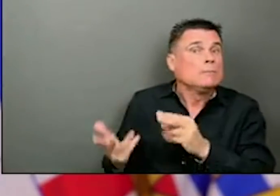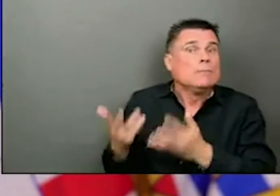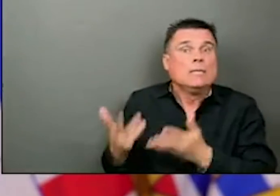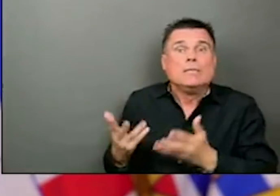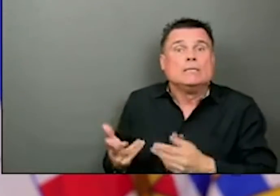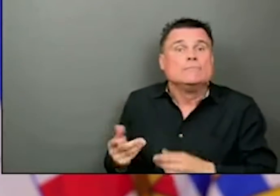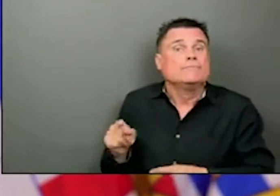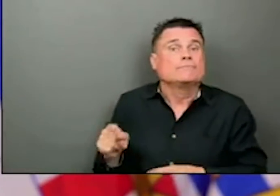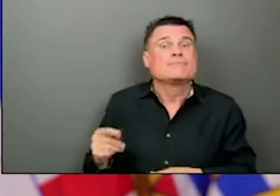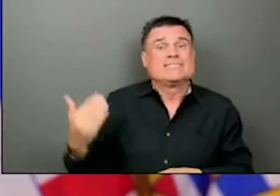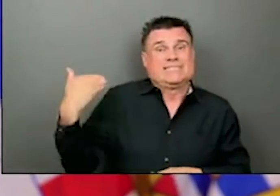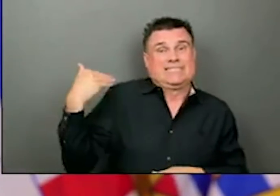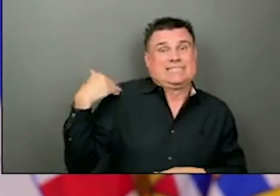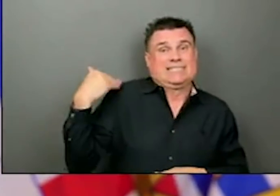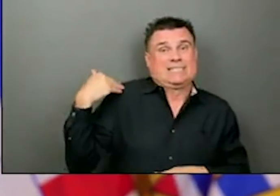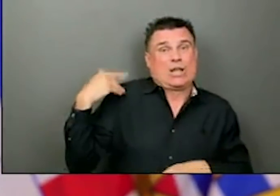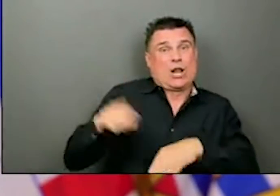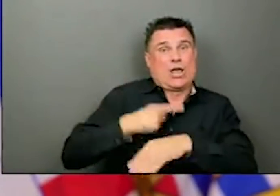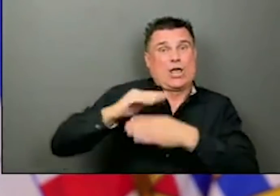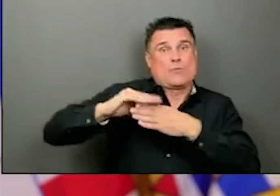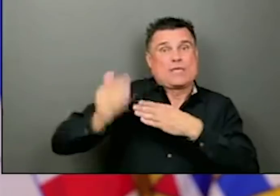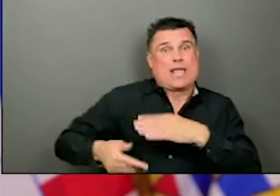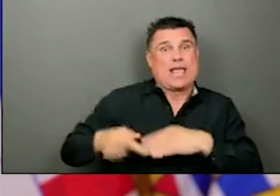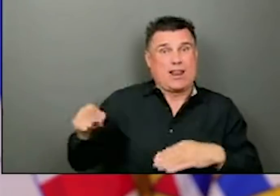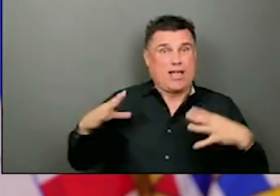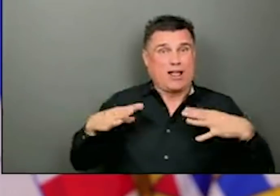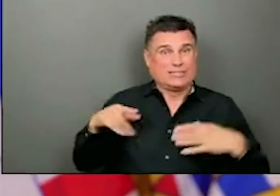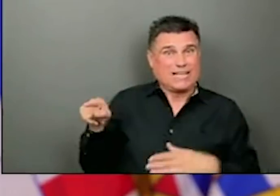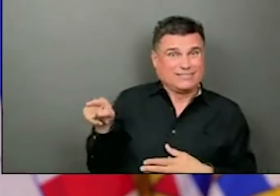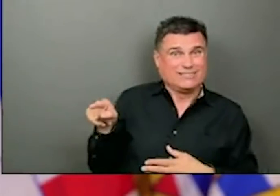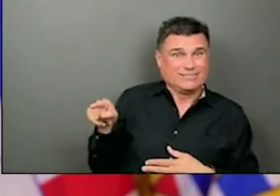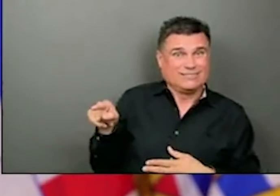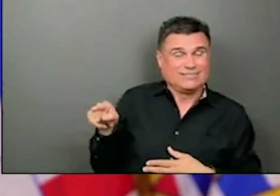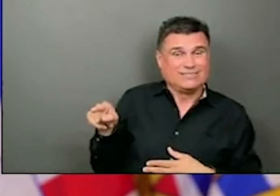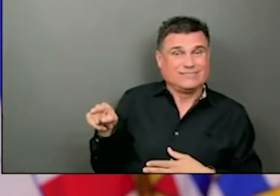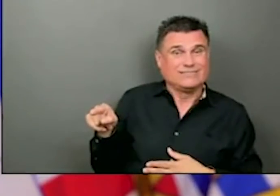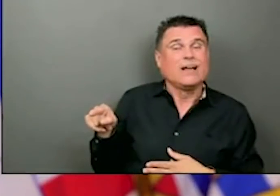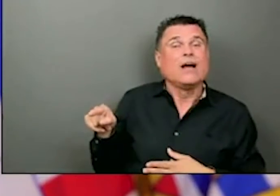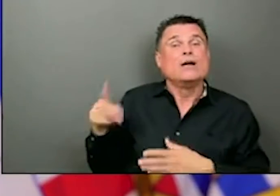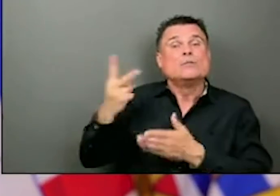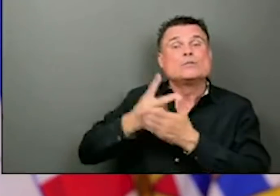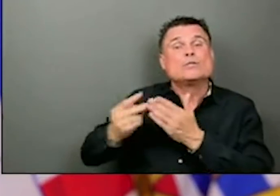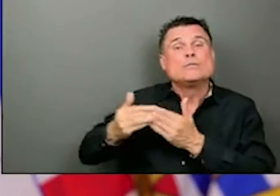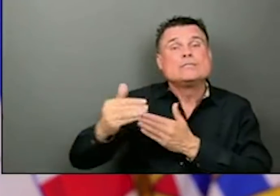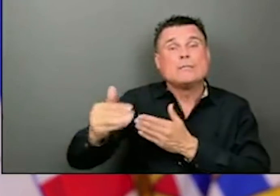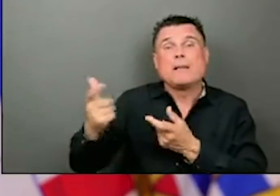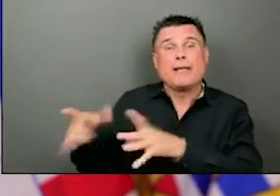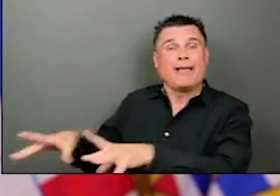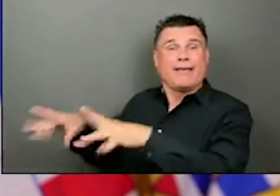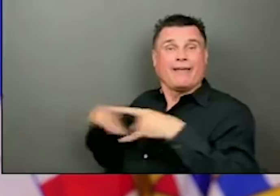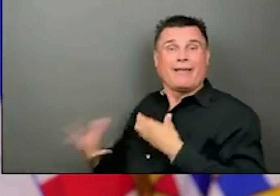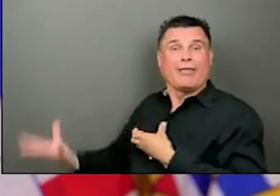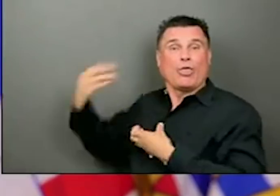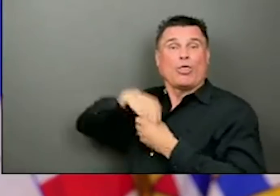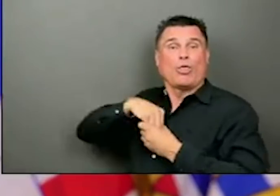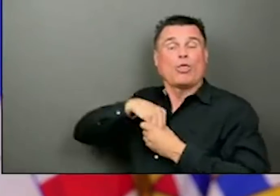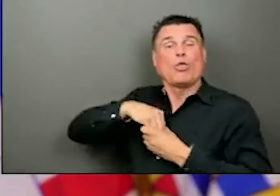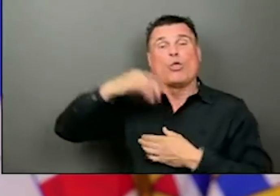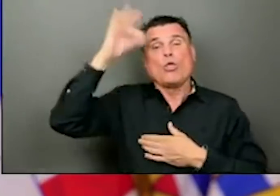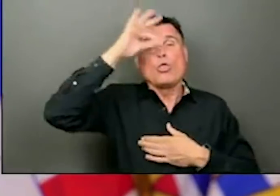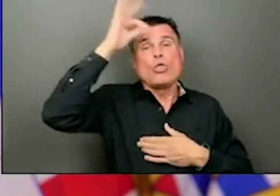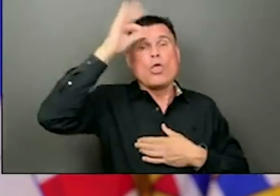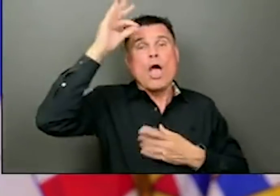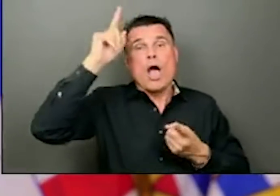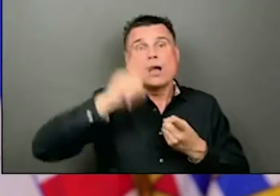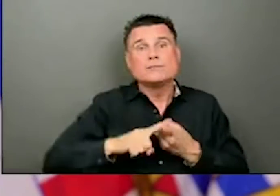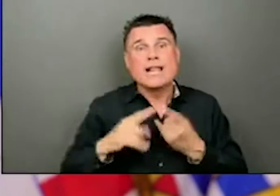away. Our testing sites are still up and running and active. You can get the support, so we can find